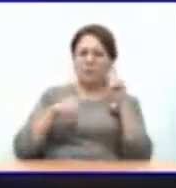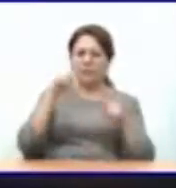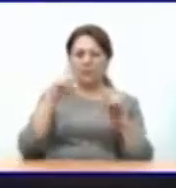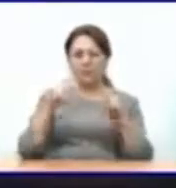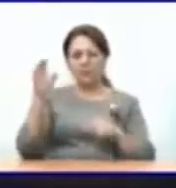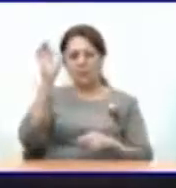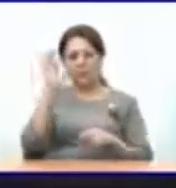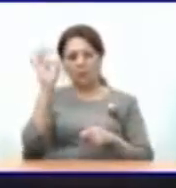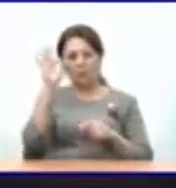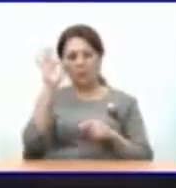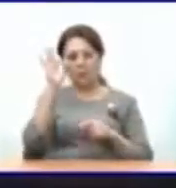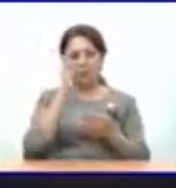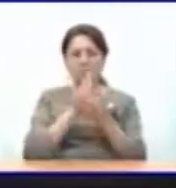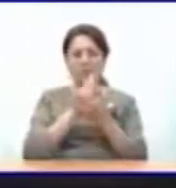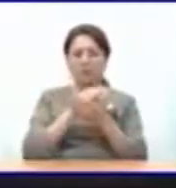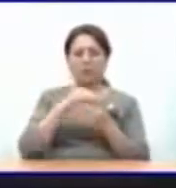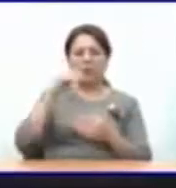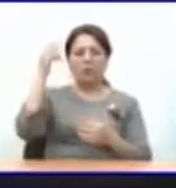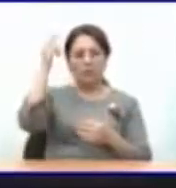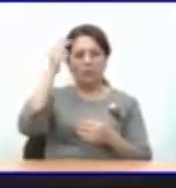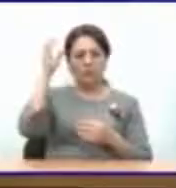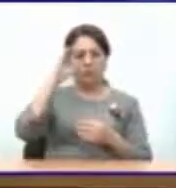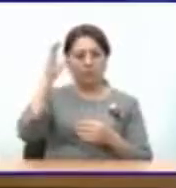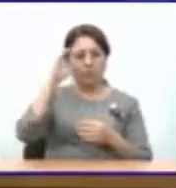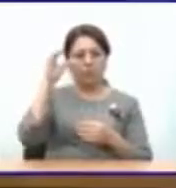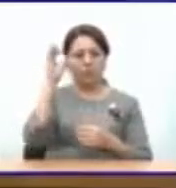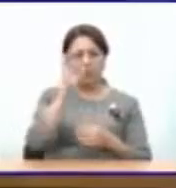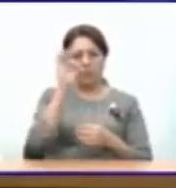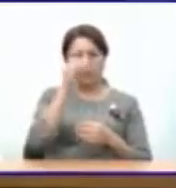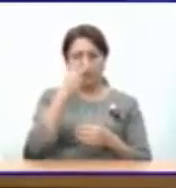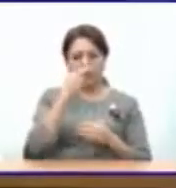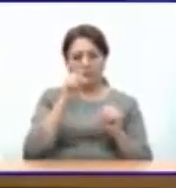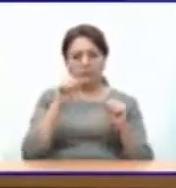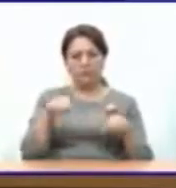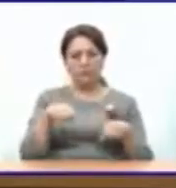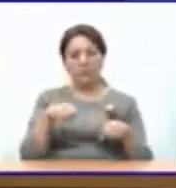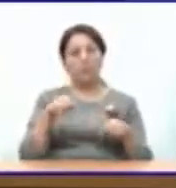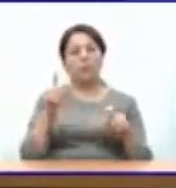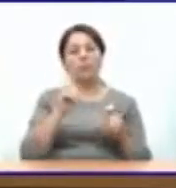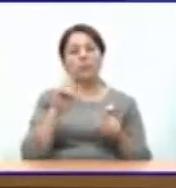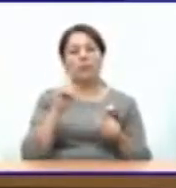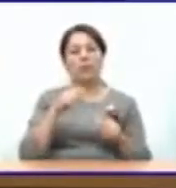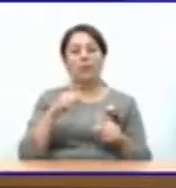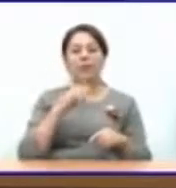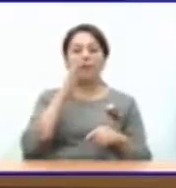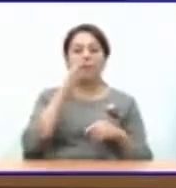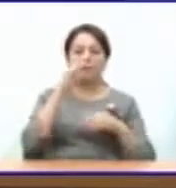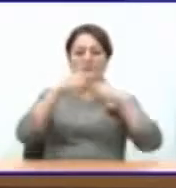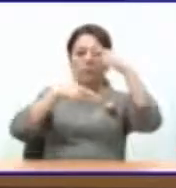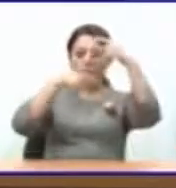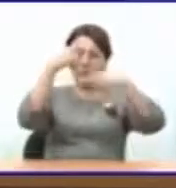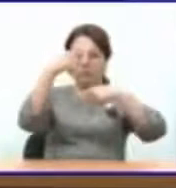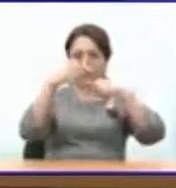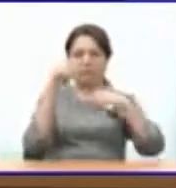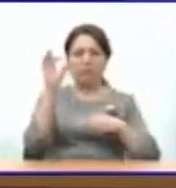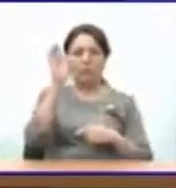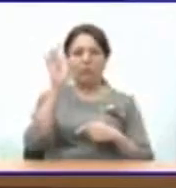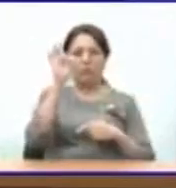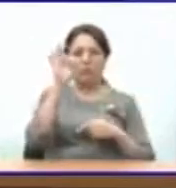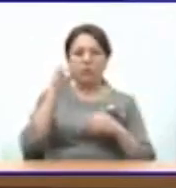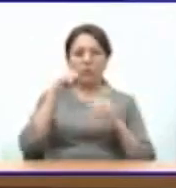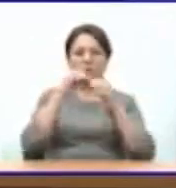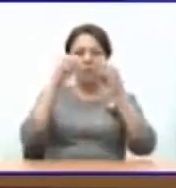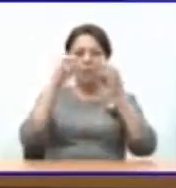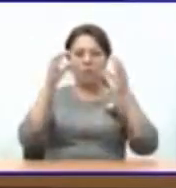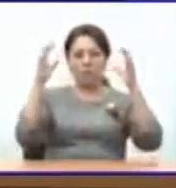pastki qismda esa ko'k dog'larni ko'rib turibmiz. Bu nimani bildiradi? Vaqt o'tishi bilan dog'lar soni ko'payib,